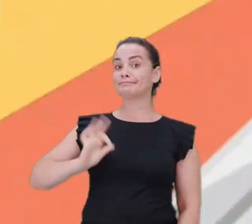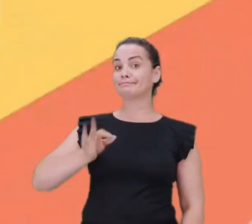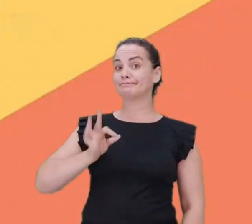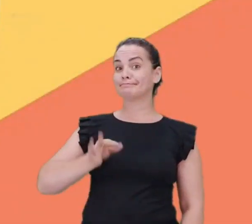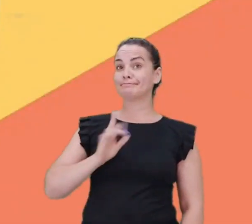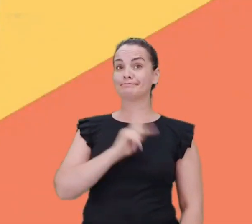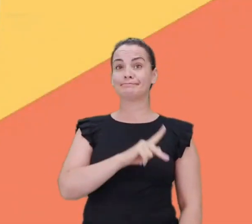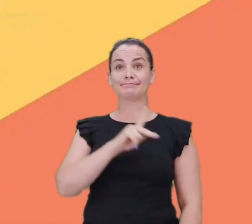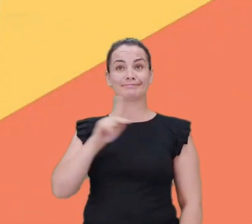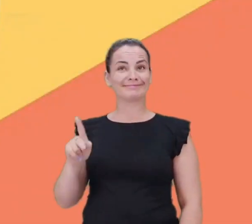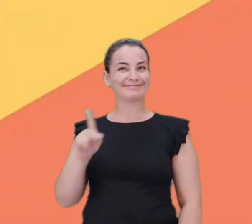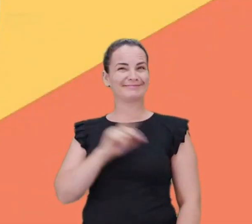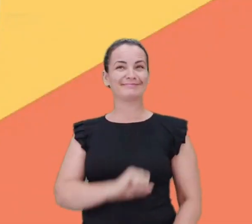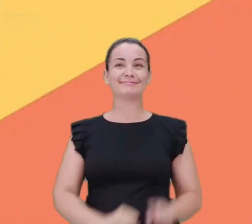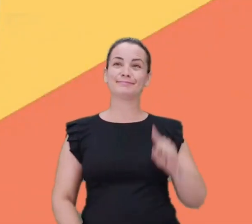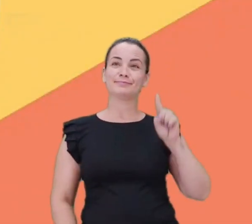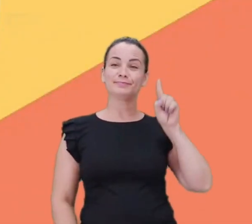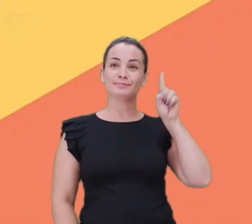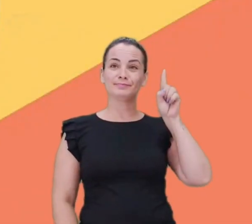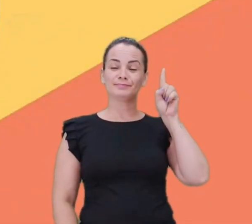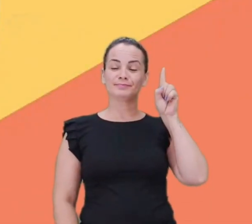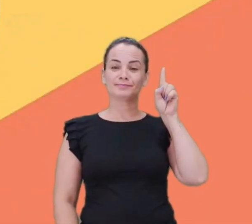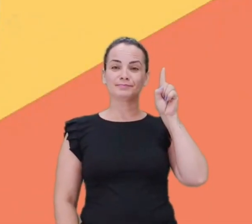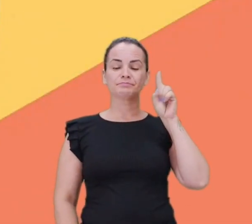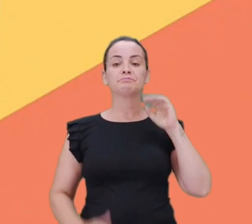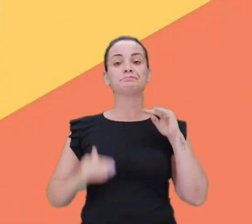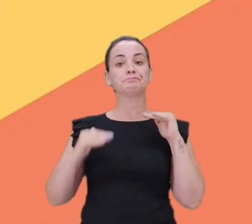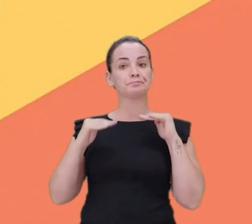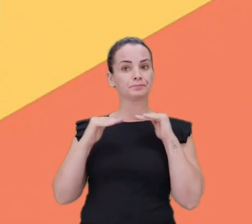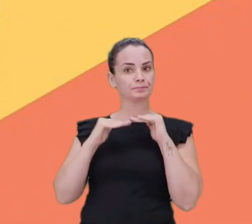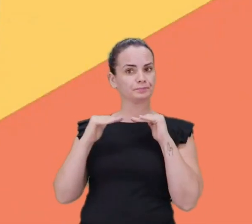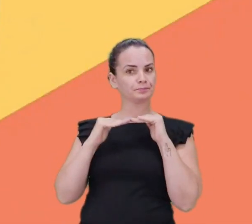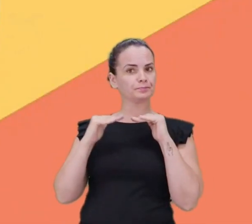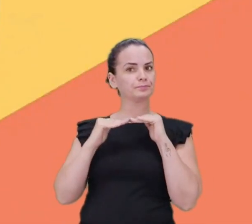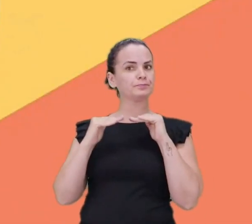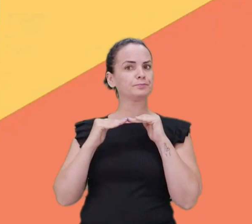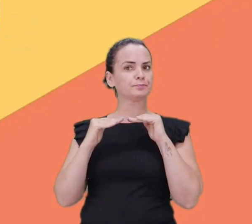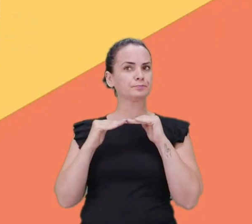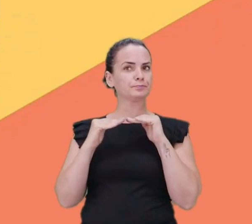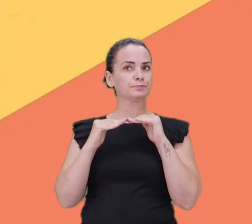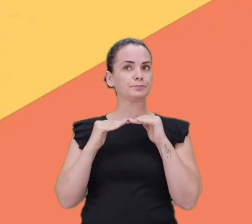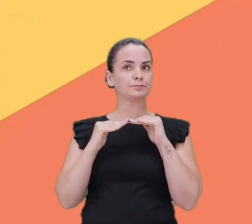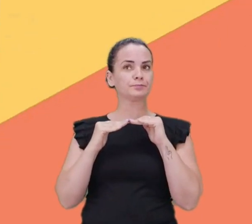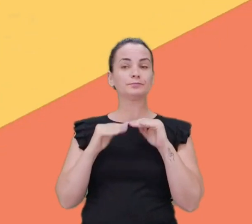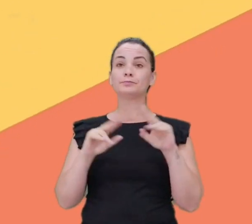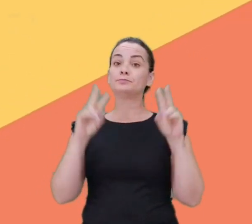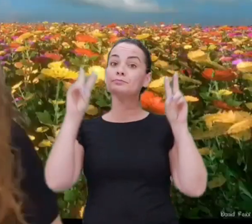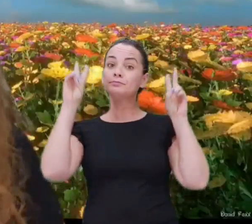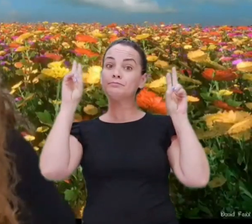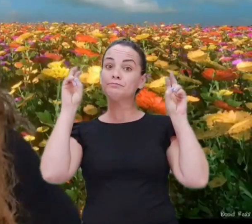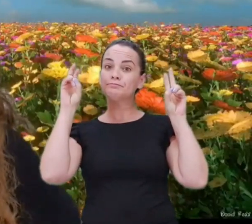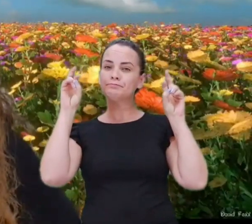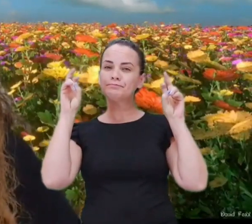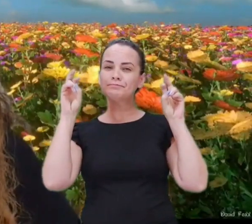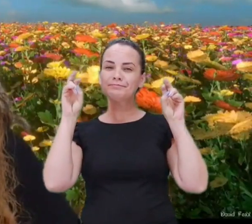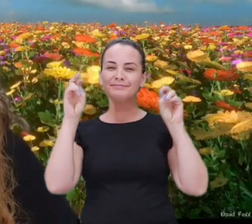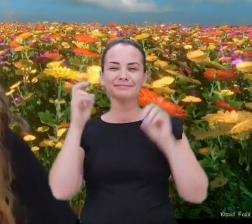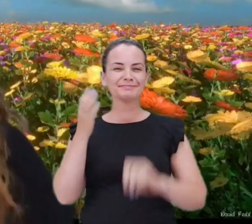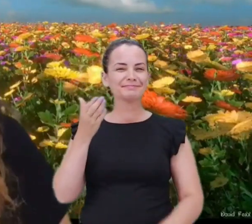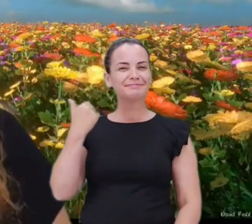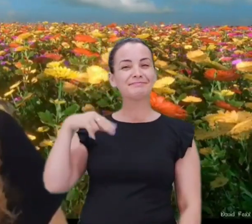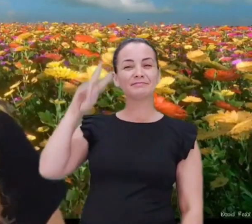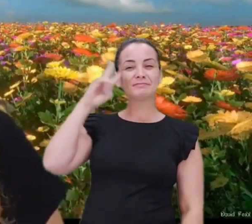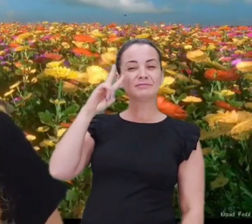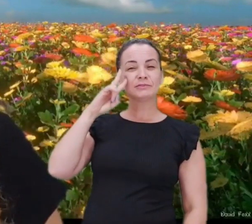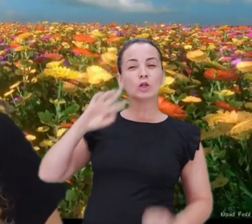8th. Yes, teacher. I agree with you. Concordo com você. Falando